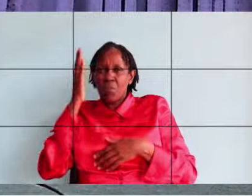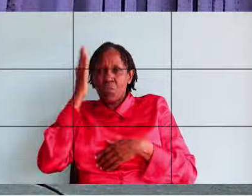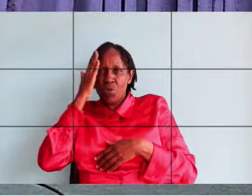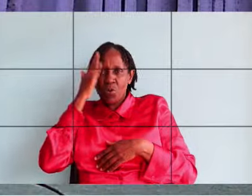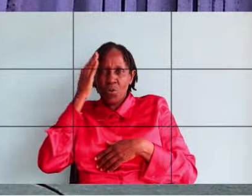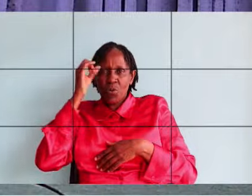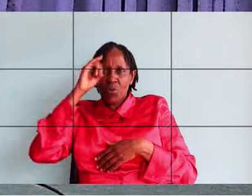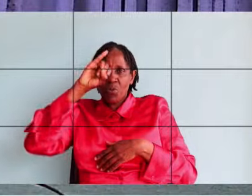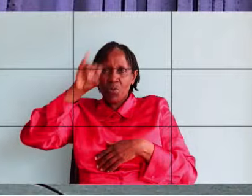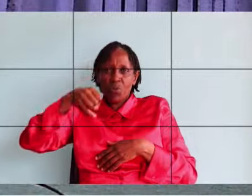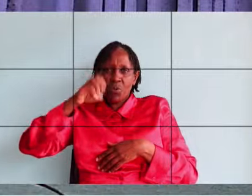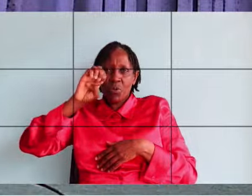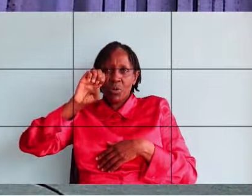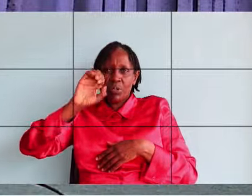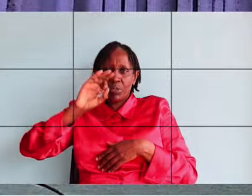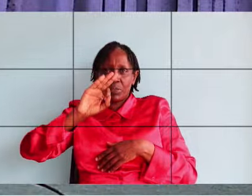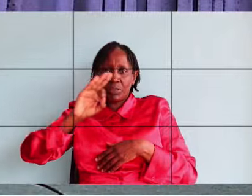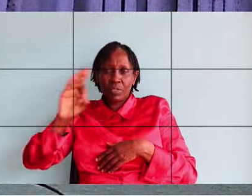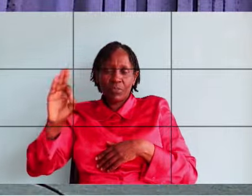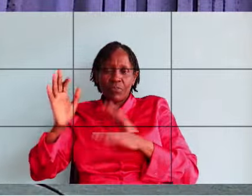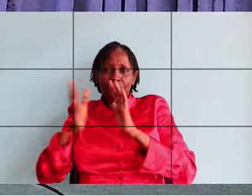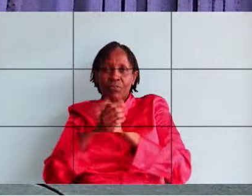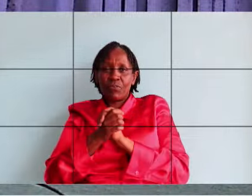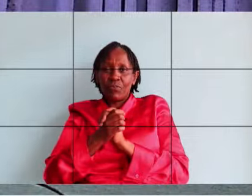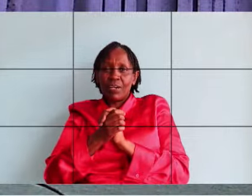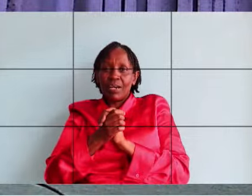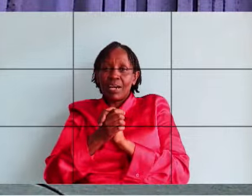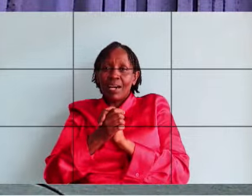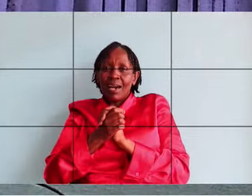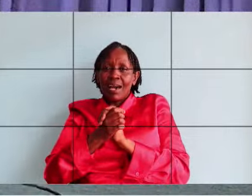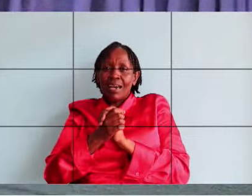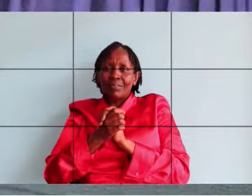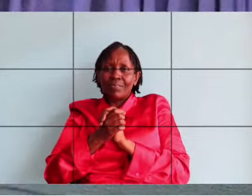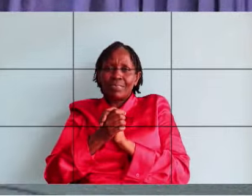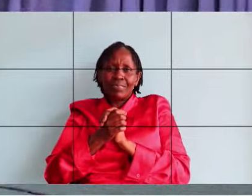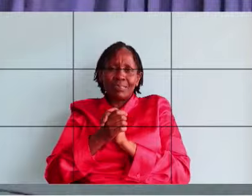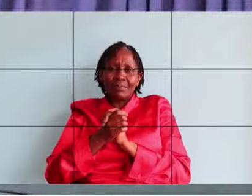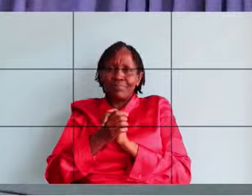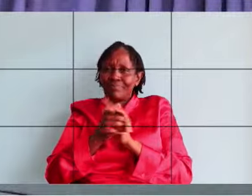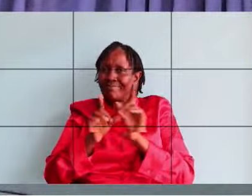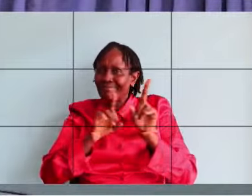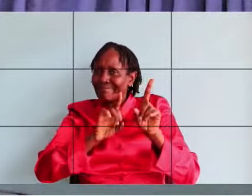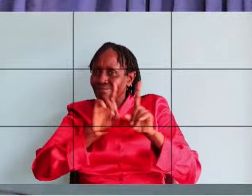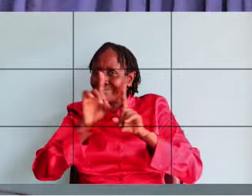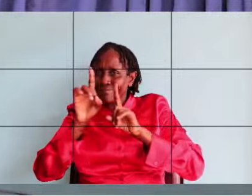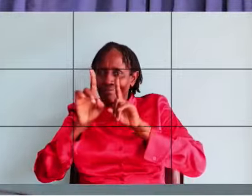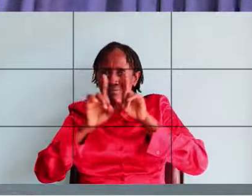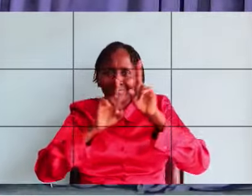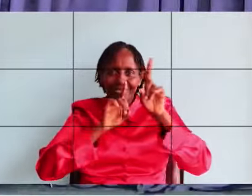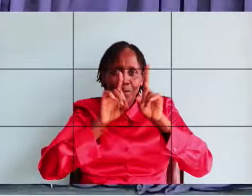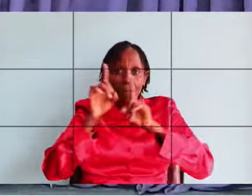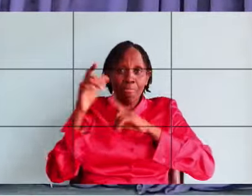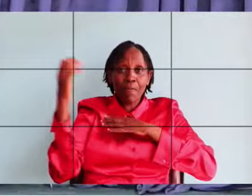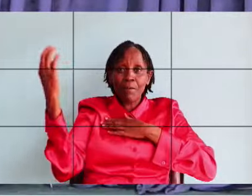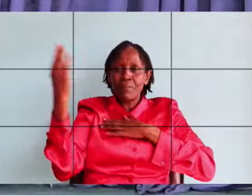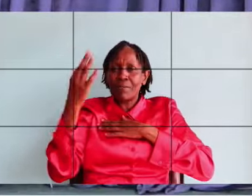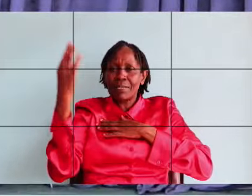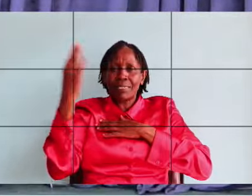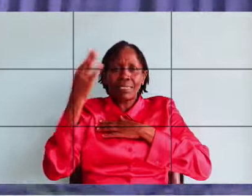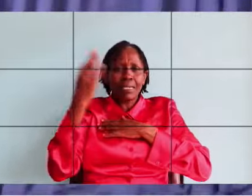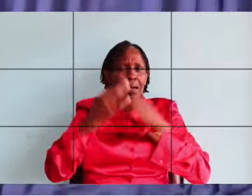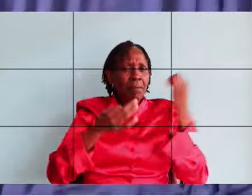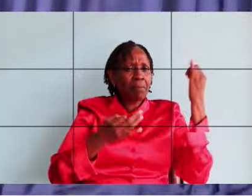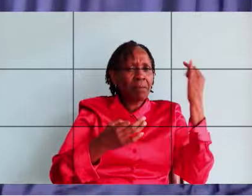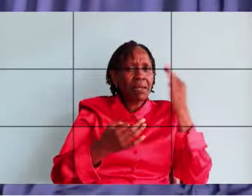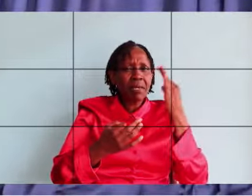Secretary in General and all that. And as we went around doing the outreach and all that, we have been mulling and thinking about the idea